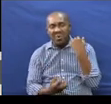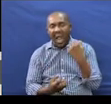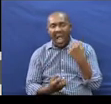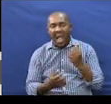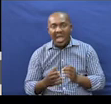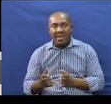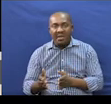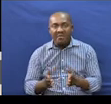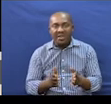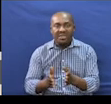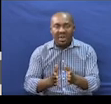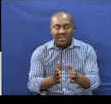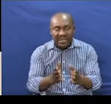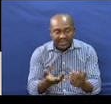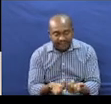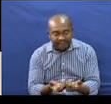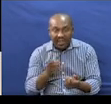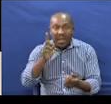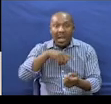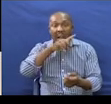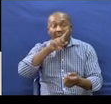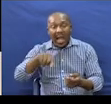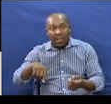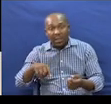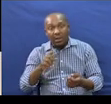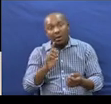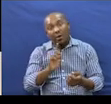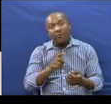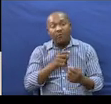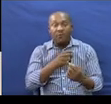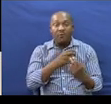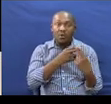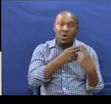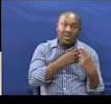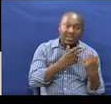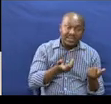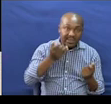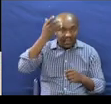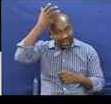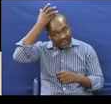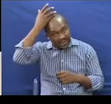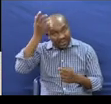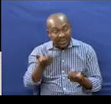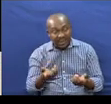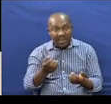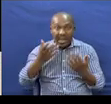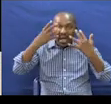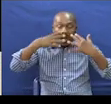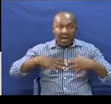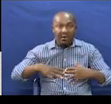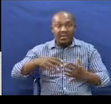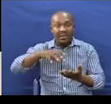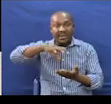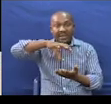lack of doctors and nurses, lack of health centers, all these make to the increase in